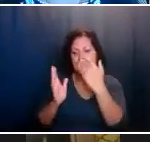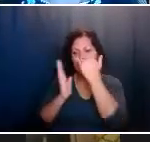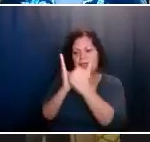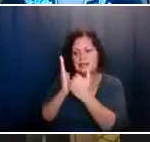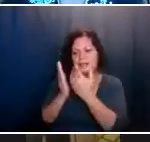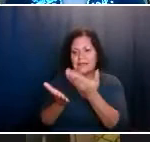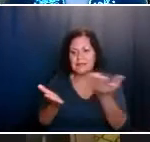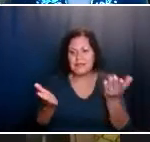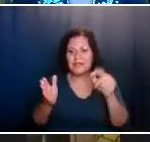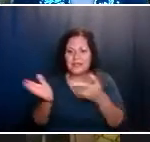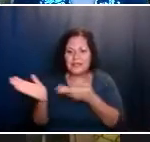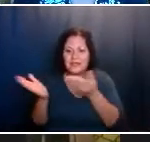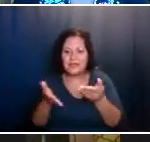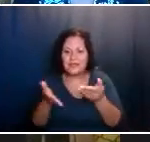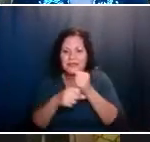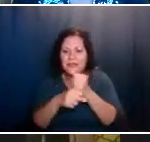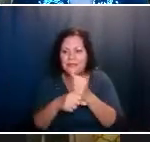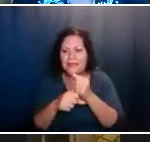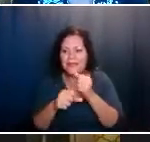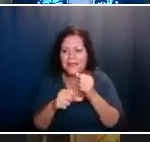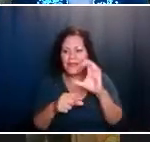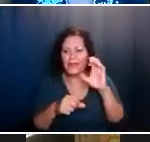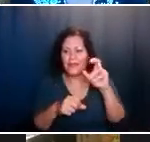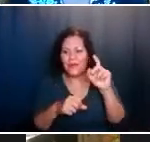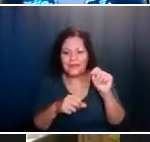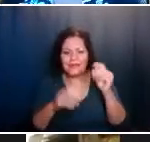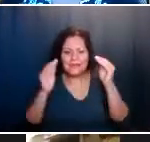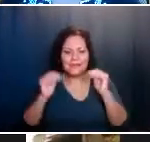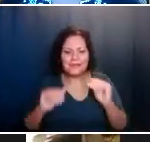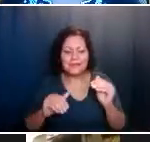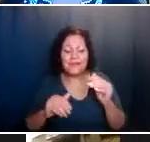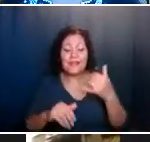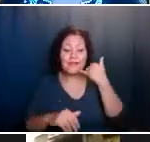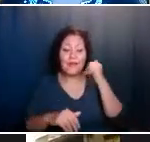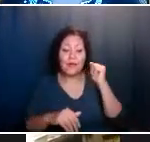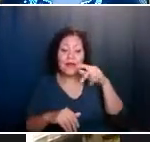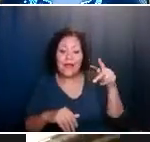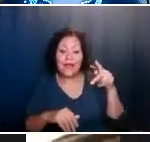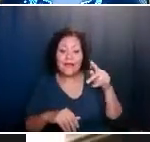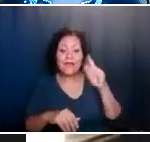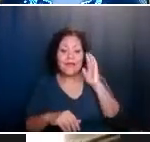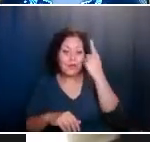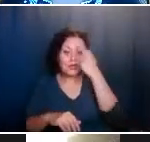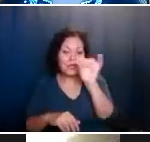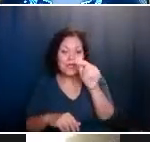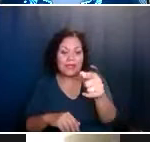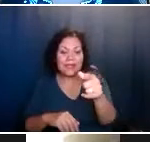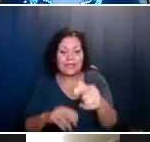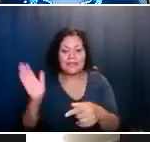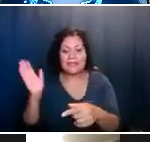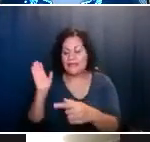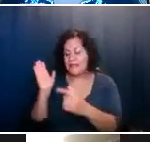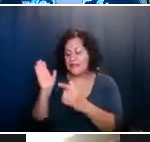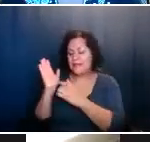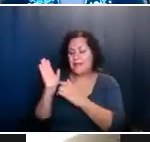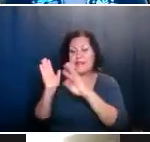In the phone app, it's going to be this community right here down at the bottom.